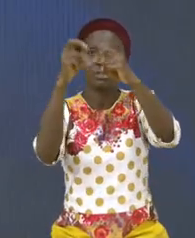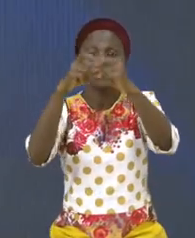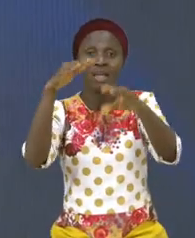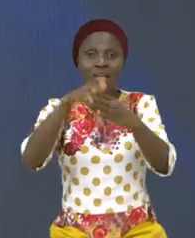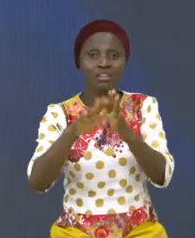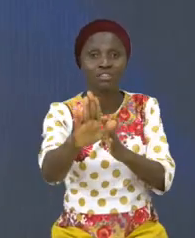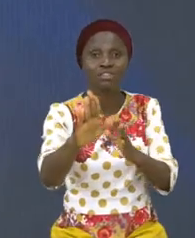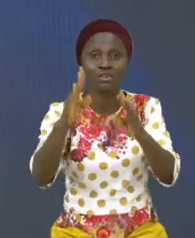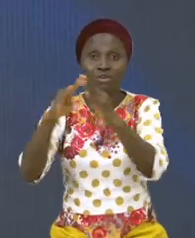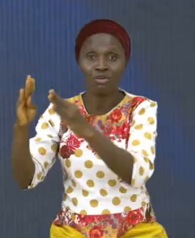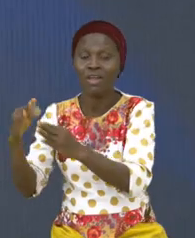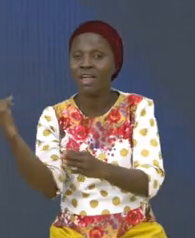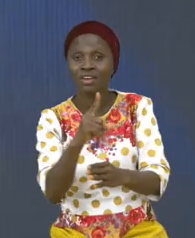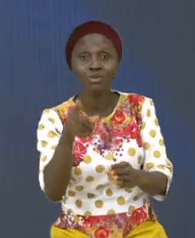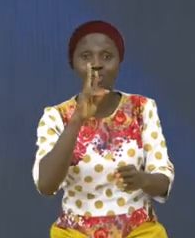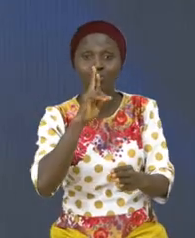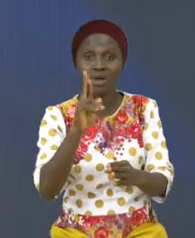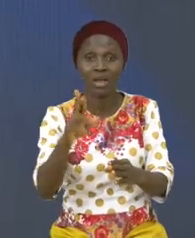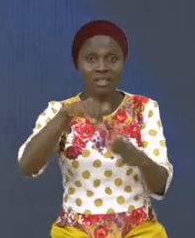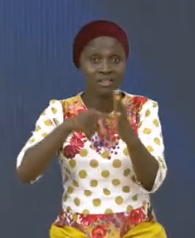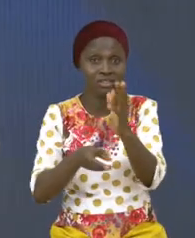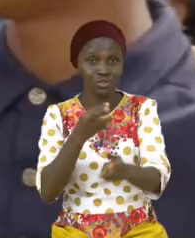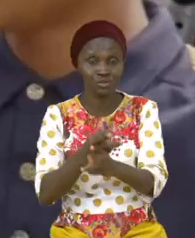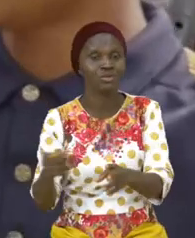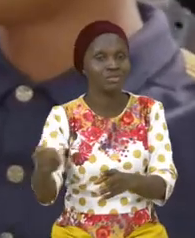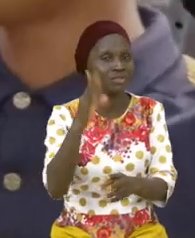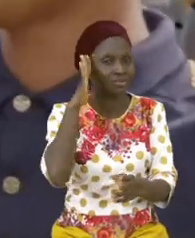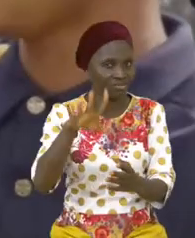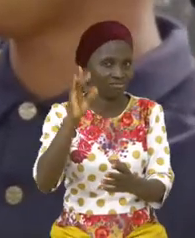in this world, they will count you.